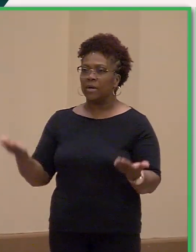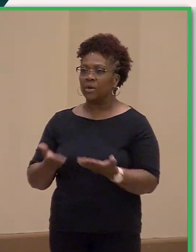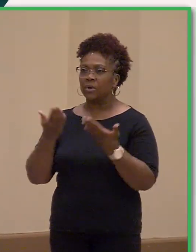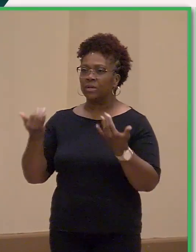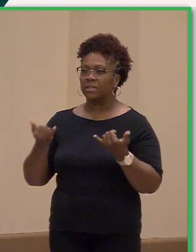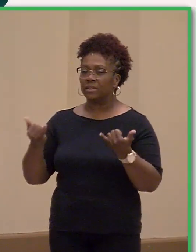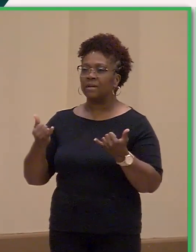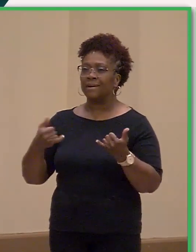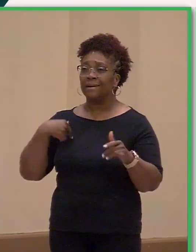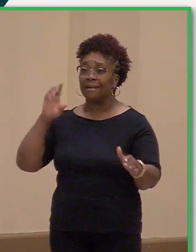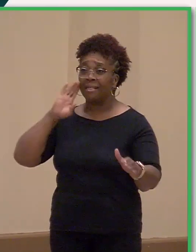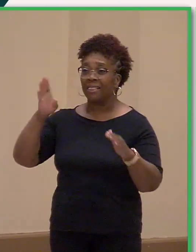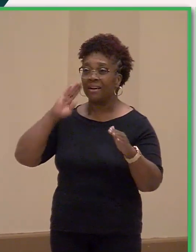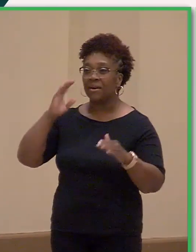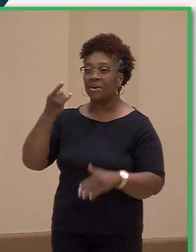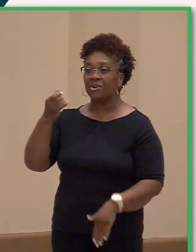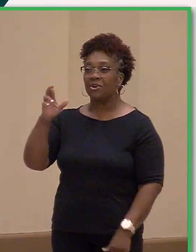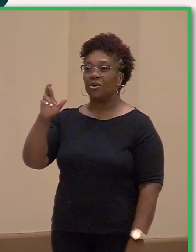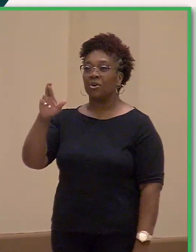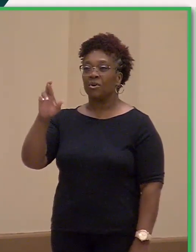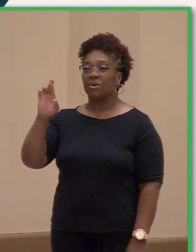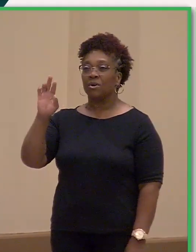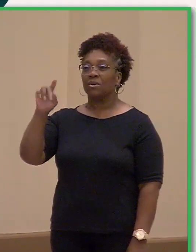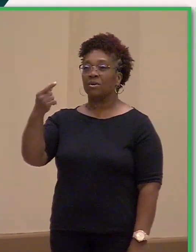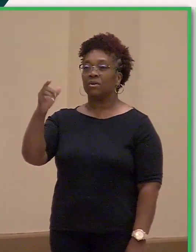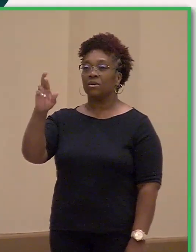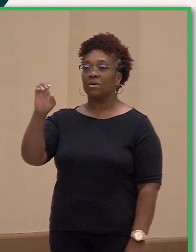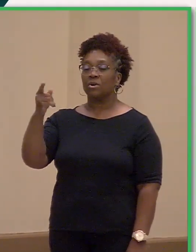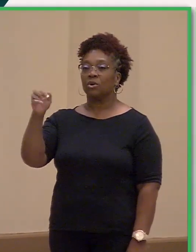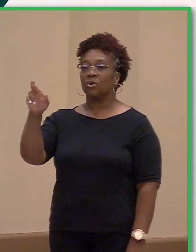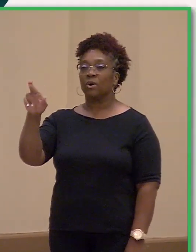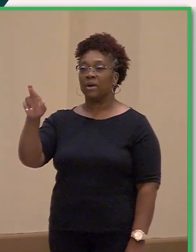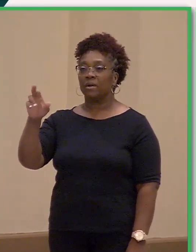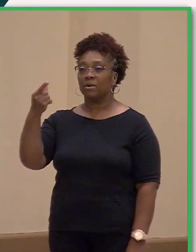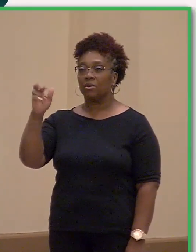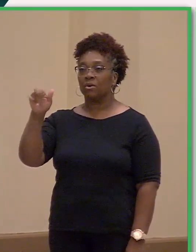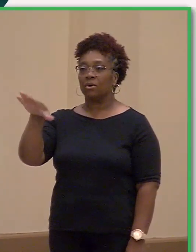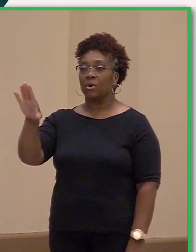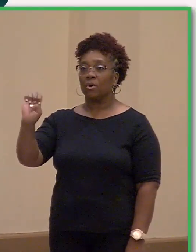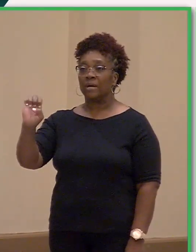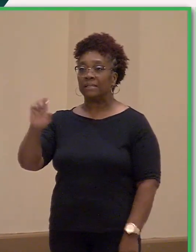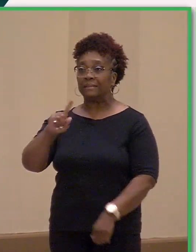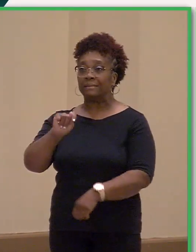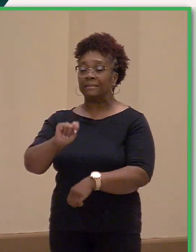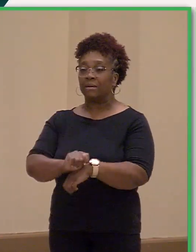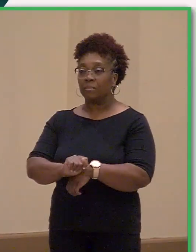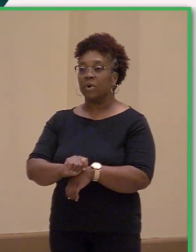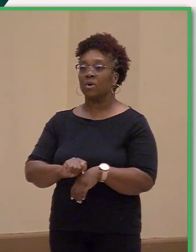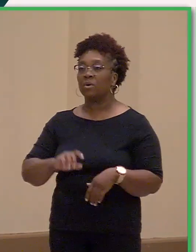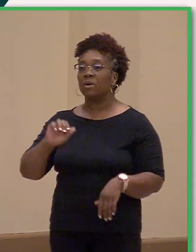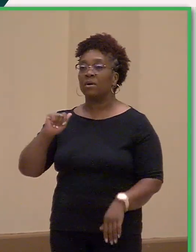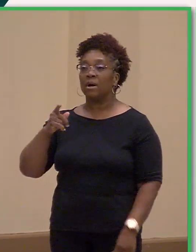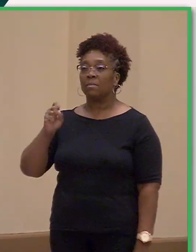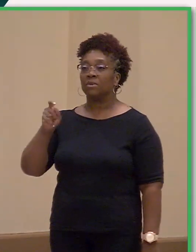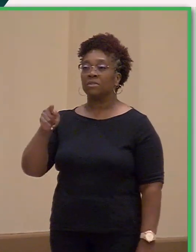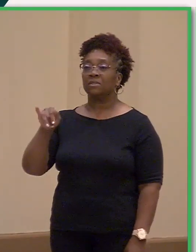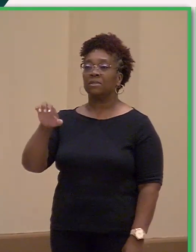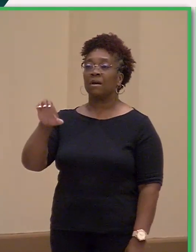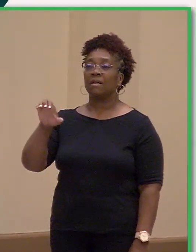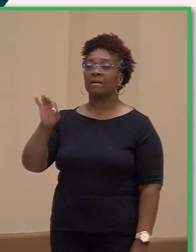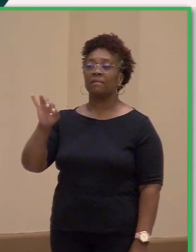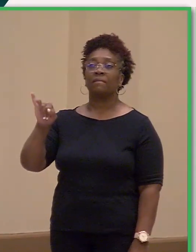bring you greetings from Greater Grace Temple of the Apostolic Faith, where our pastor is Bishop Charles H. Ellis III, and our beautiful First